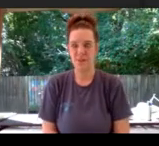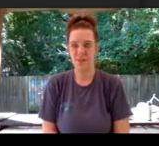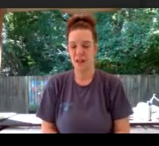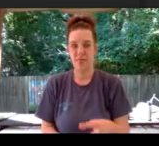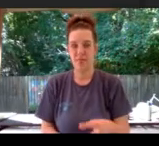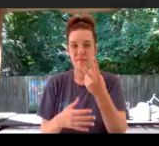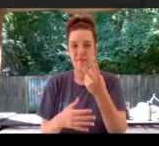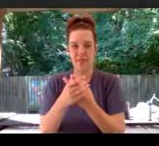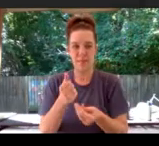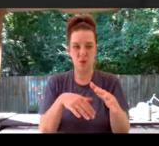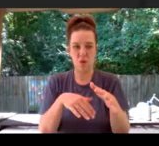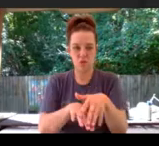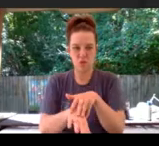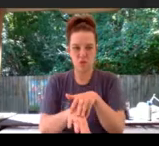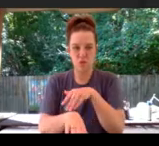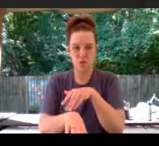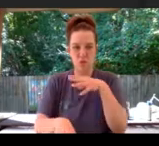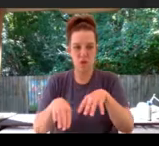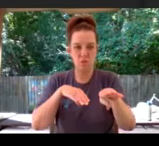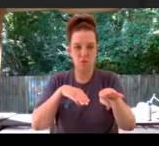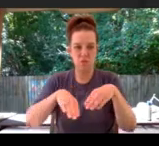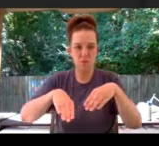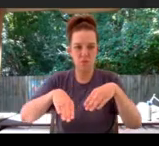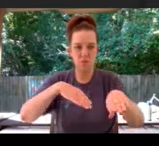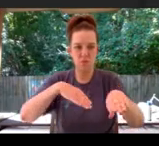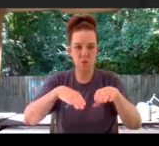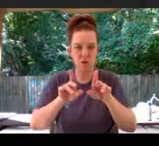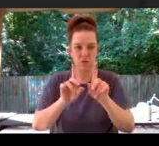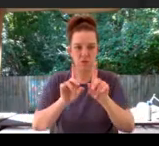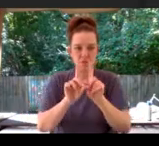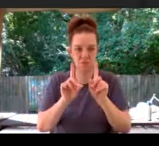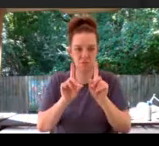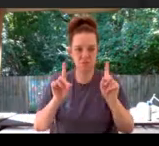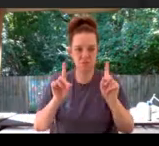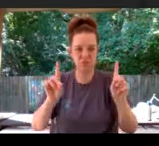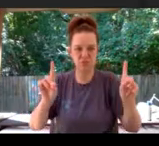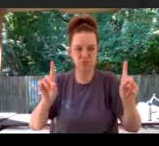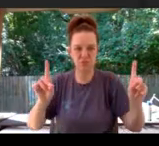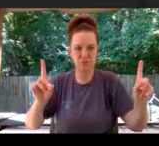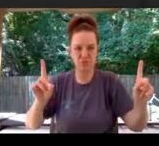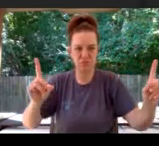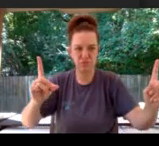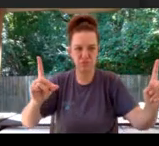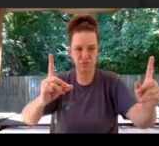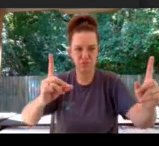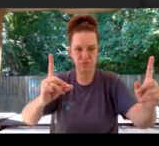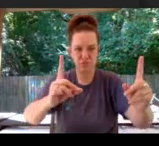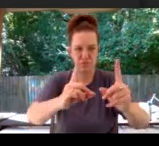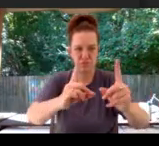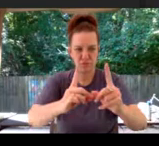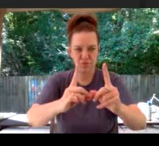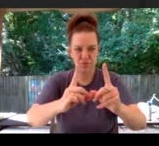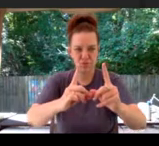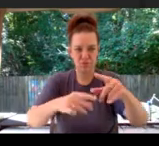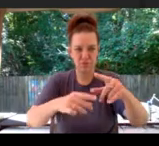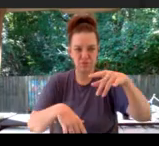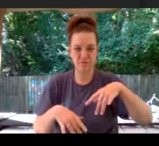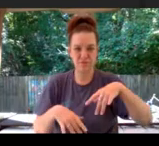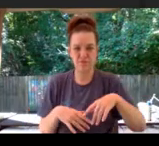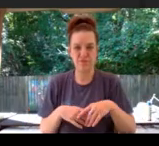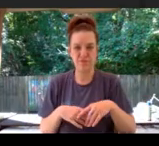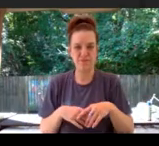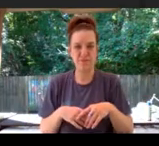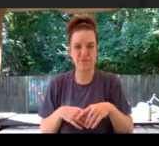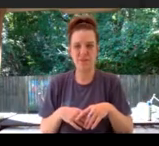slowly walked around the furnace in opposite directions. "Hey," said Miles, "is that